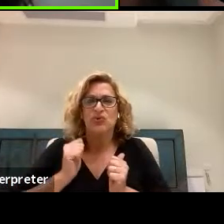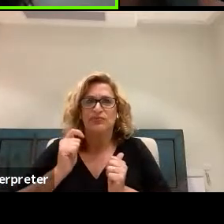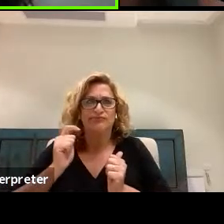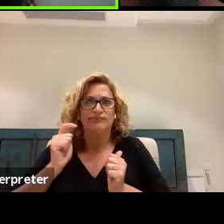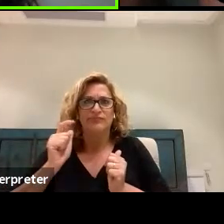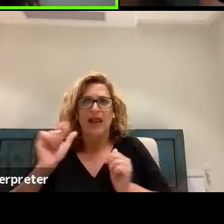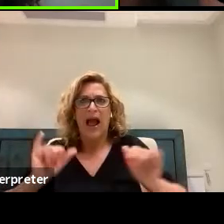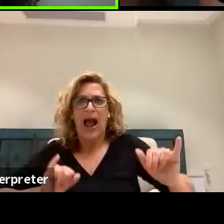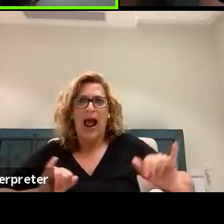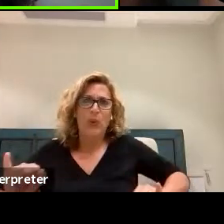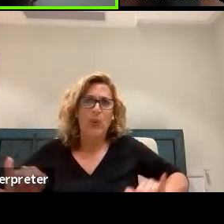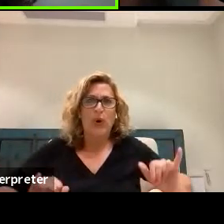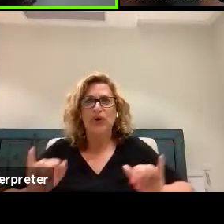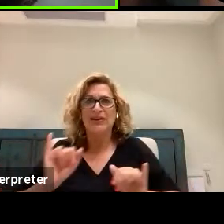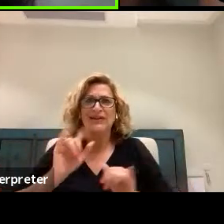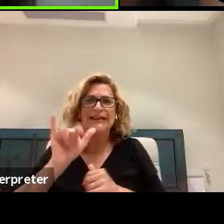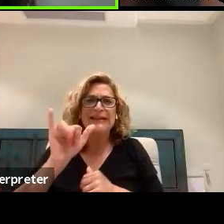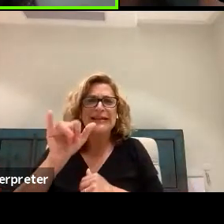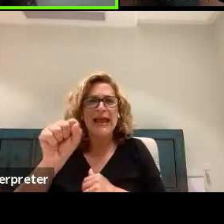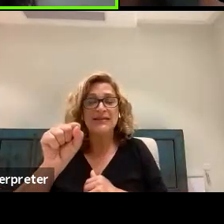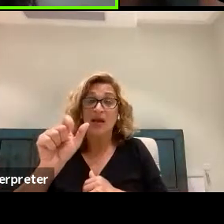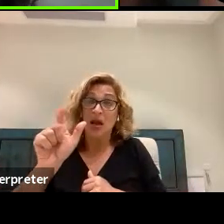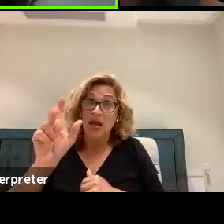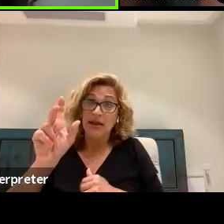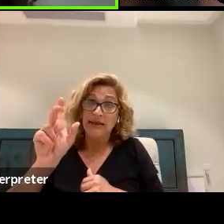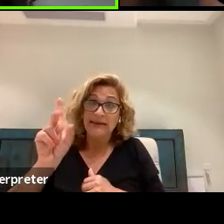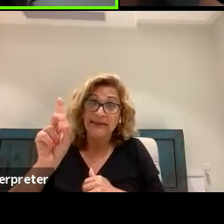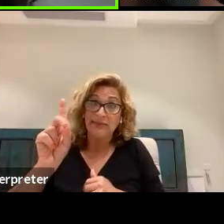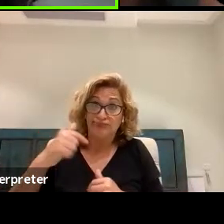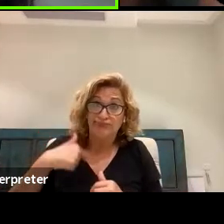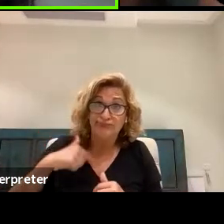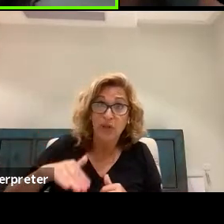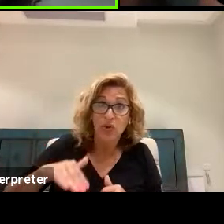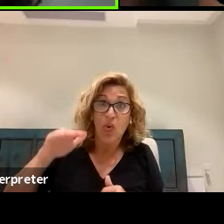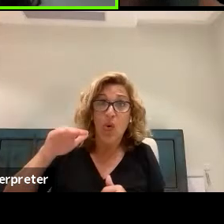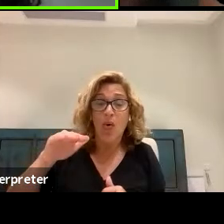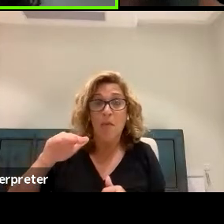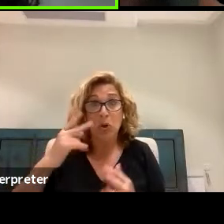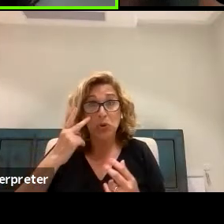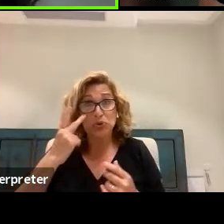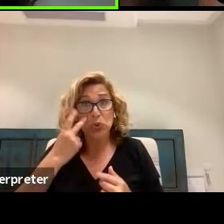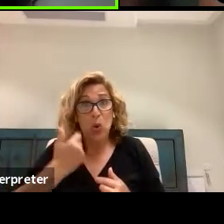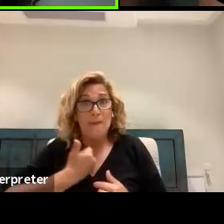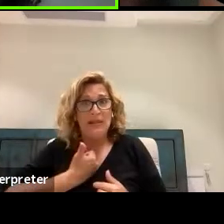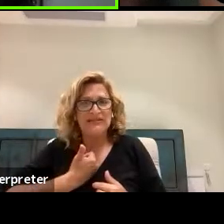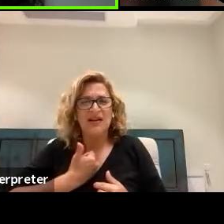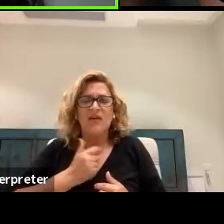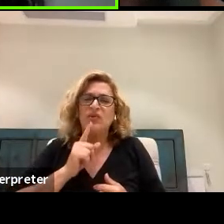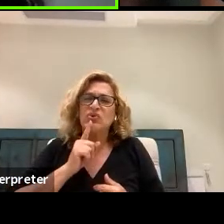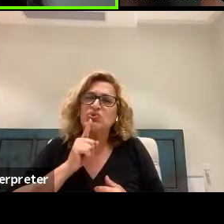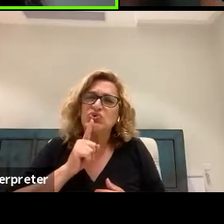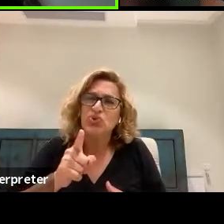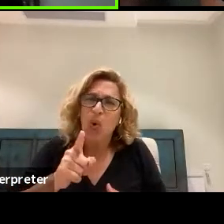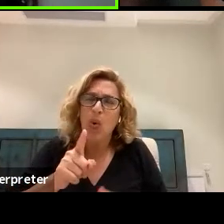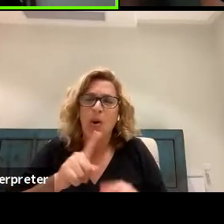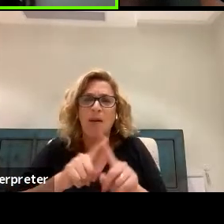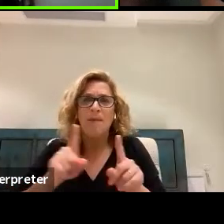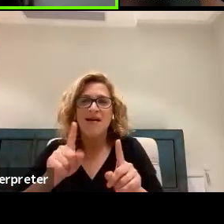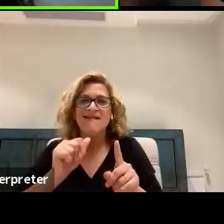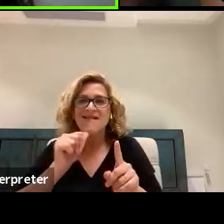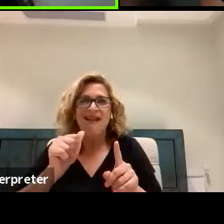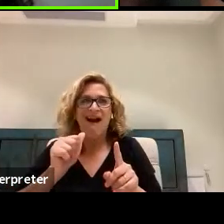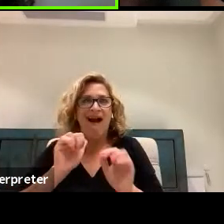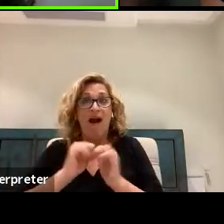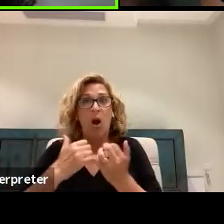up, yes, did I see myself? Sure, but it wasn't necessarily how I wanted to be